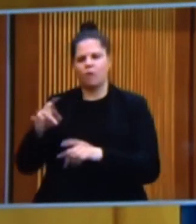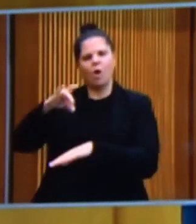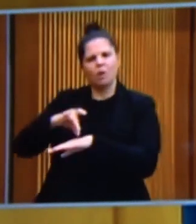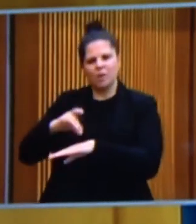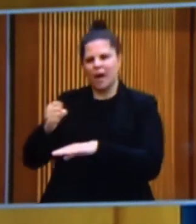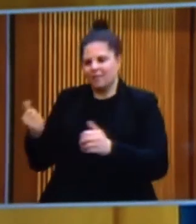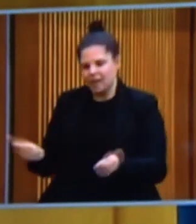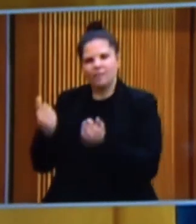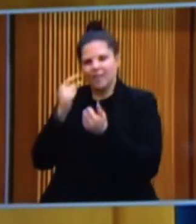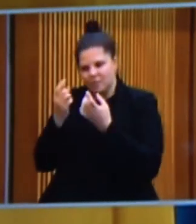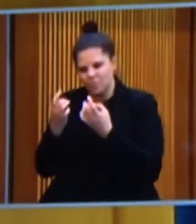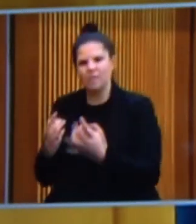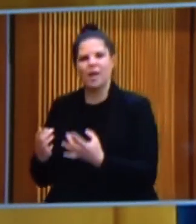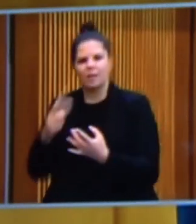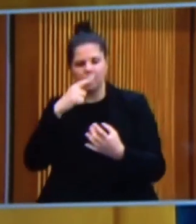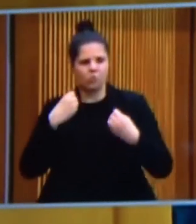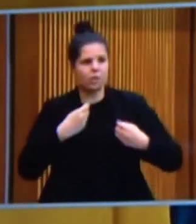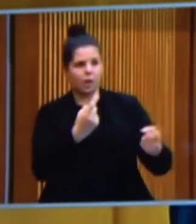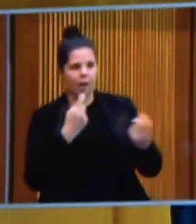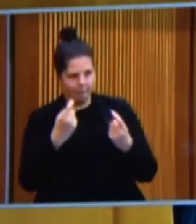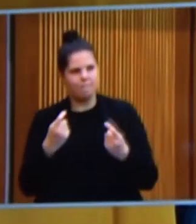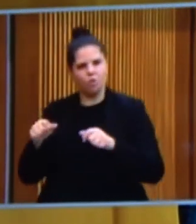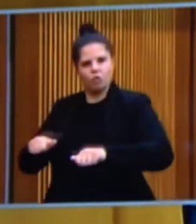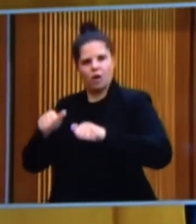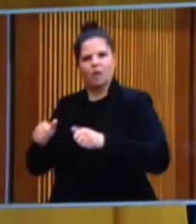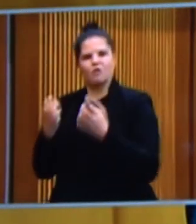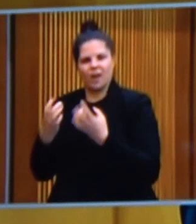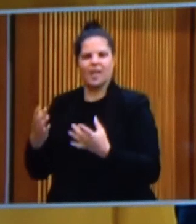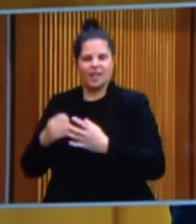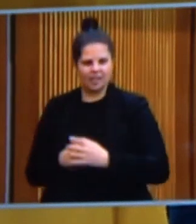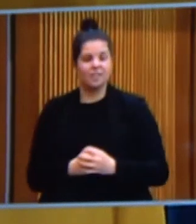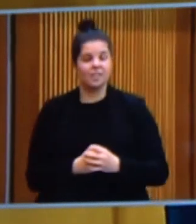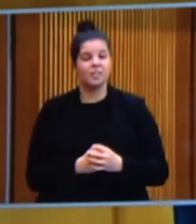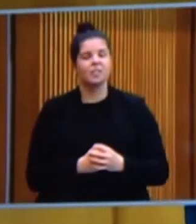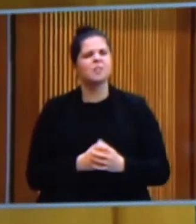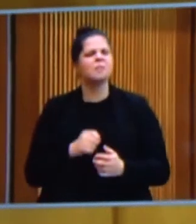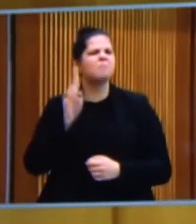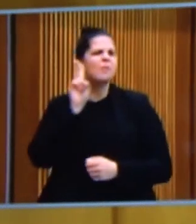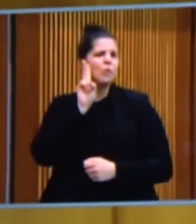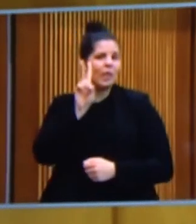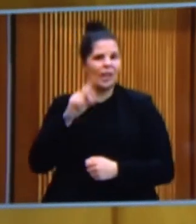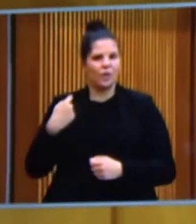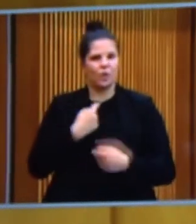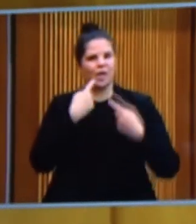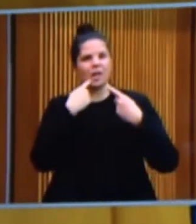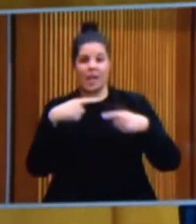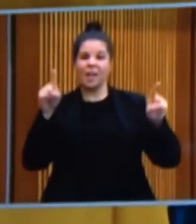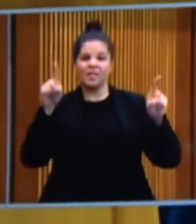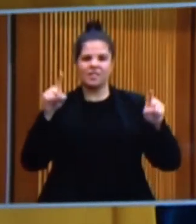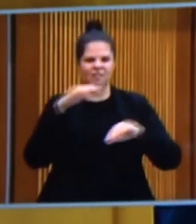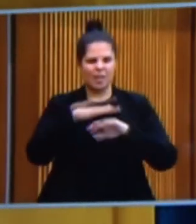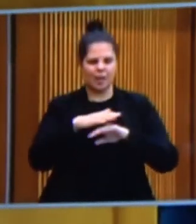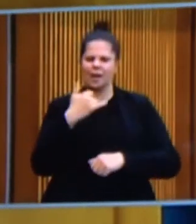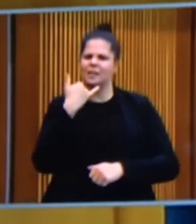Today, we make a very significant stride in improving capacity. 2 days ago, we announced universal telehealth